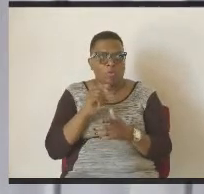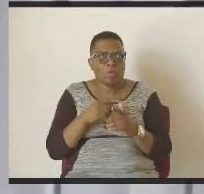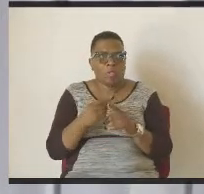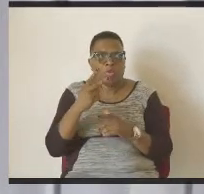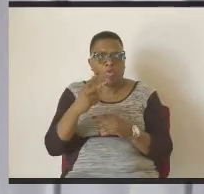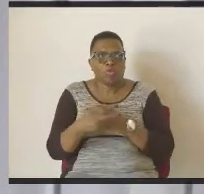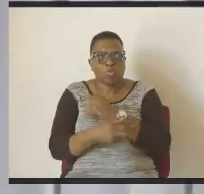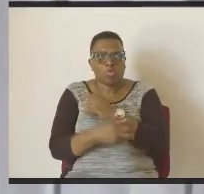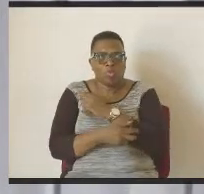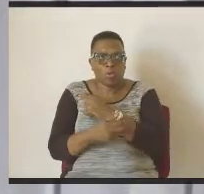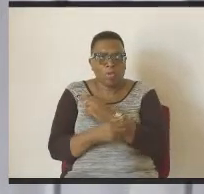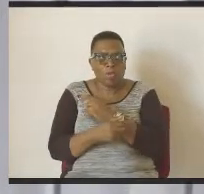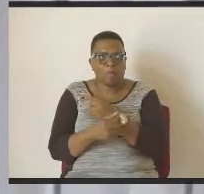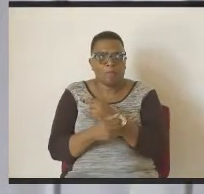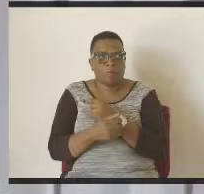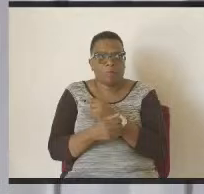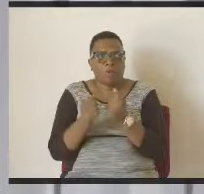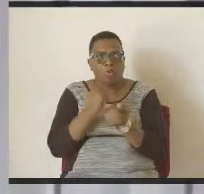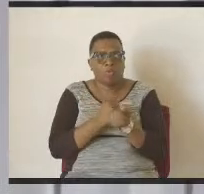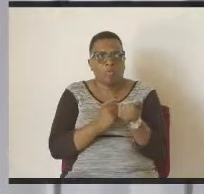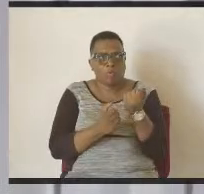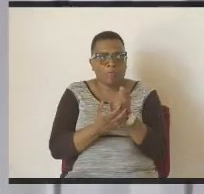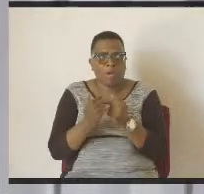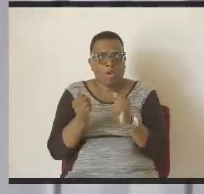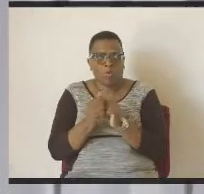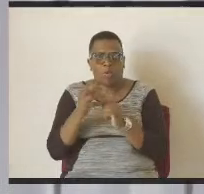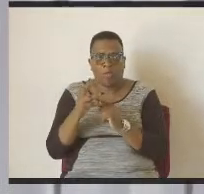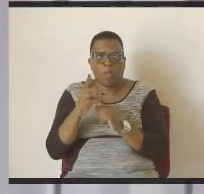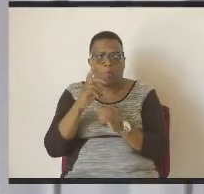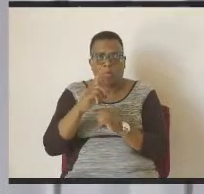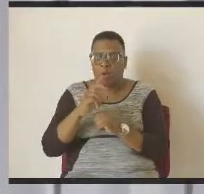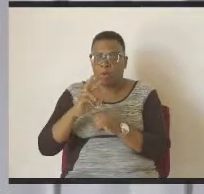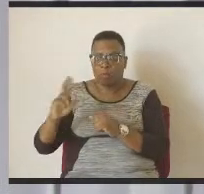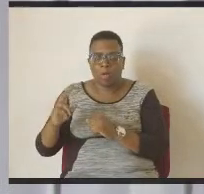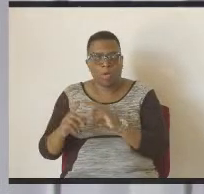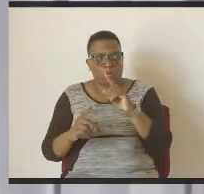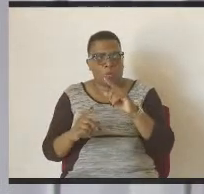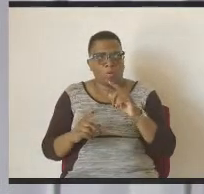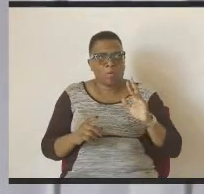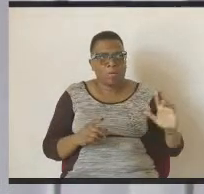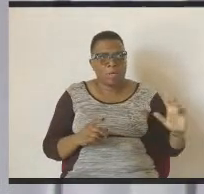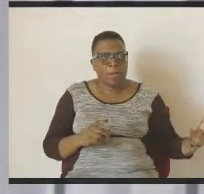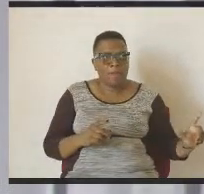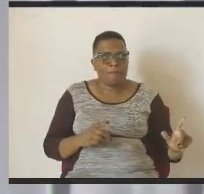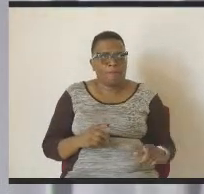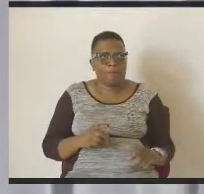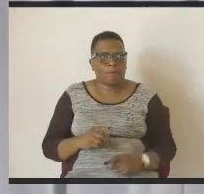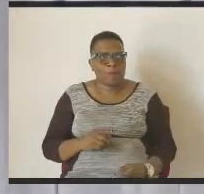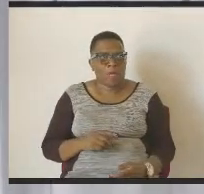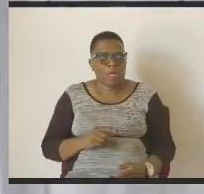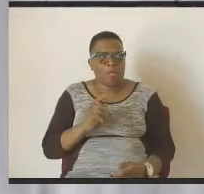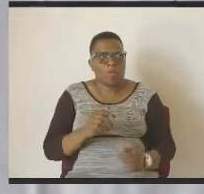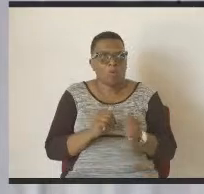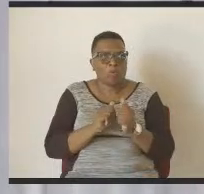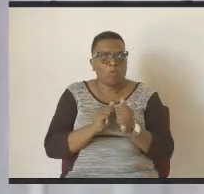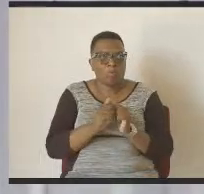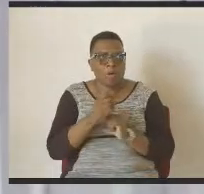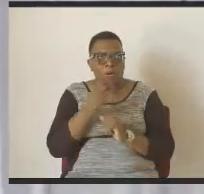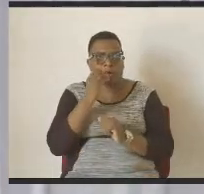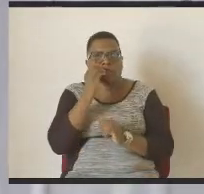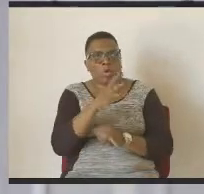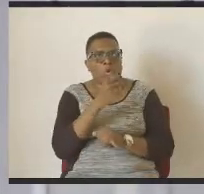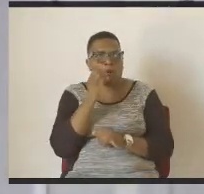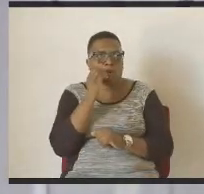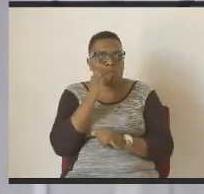robbers were crucified with him, one on the right and another on the left. And those who passed by blasphemed